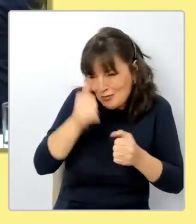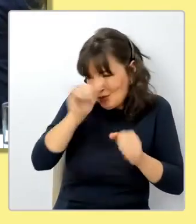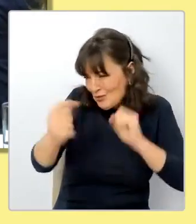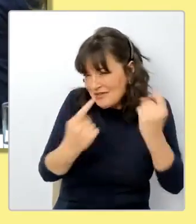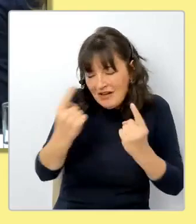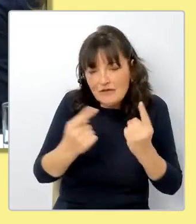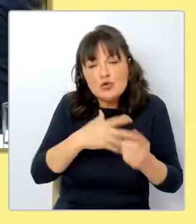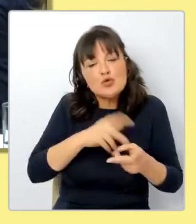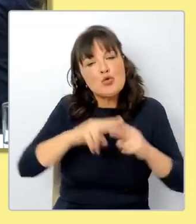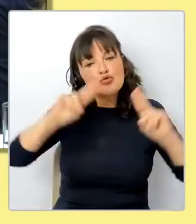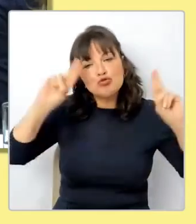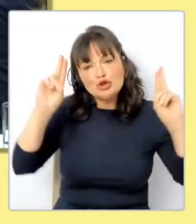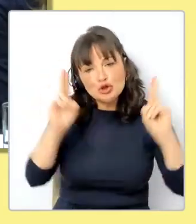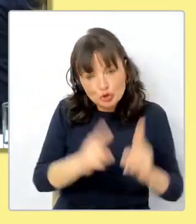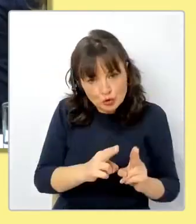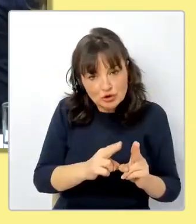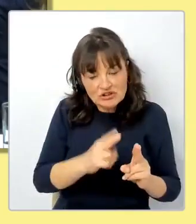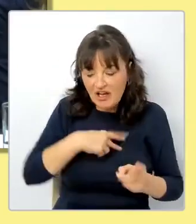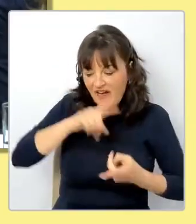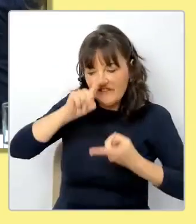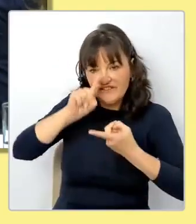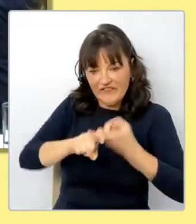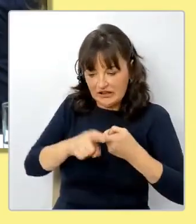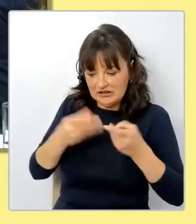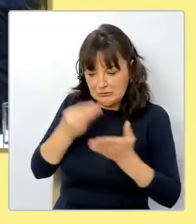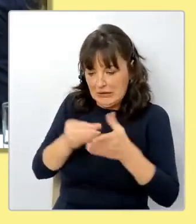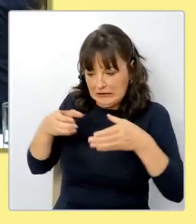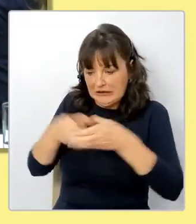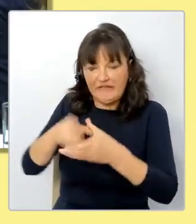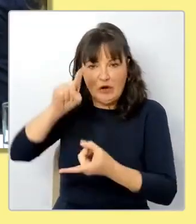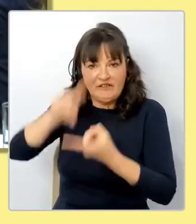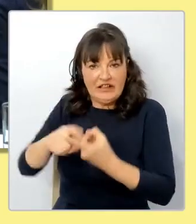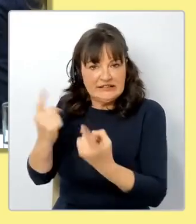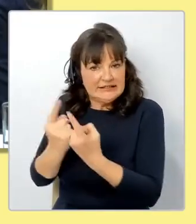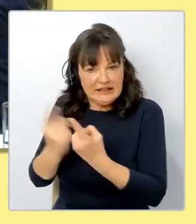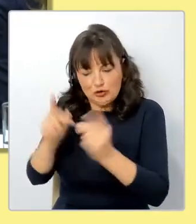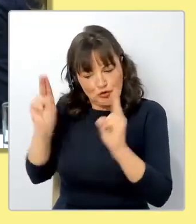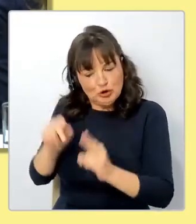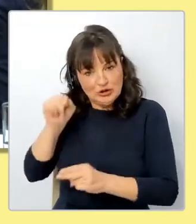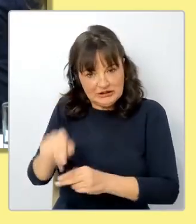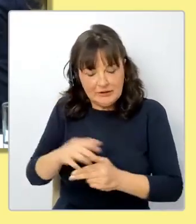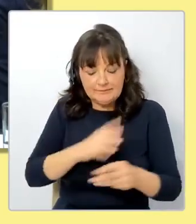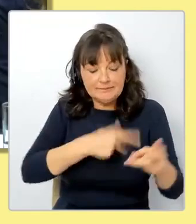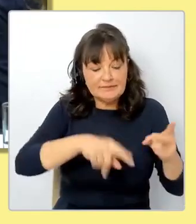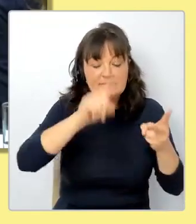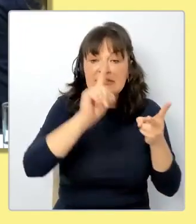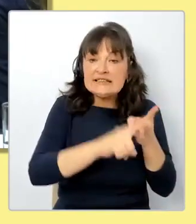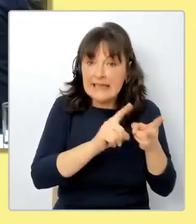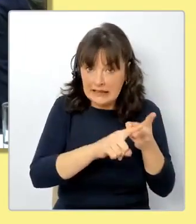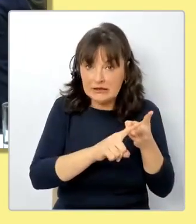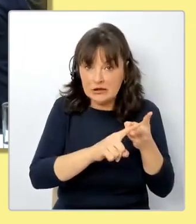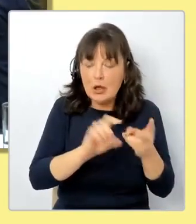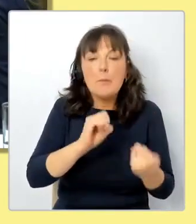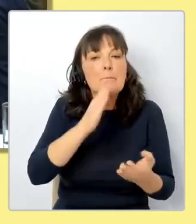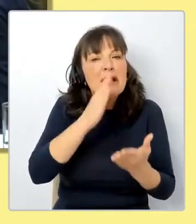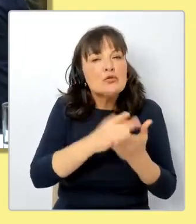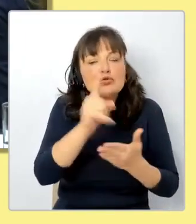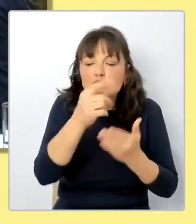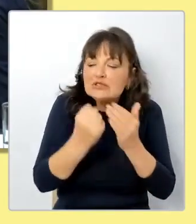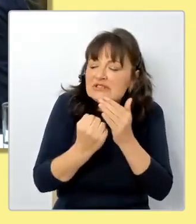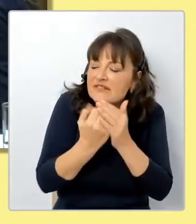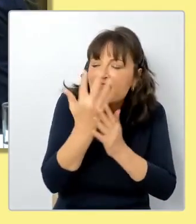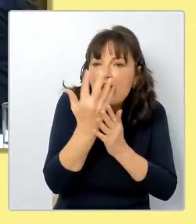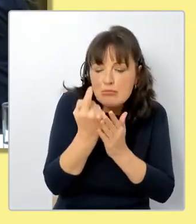as much ring fencing as possible. Secondly, ensure that you are actually developing the policies, whether that's